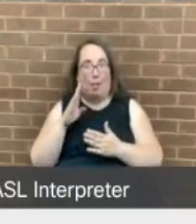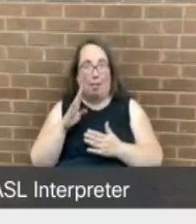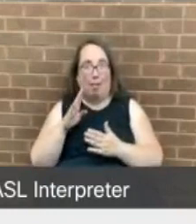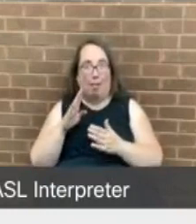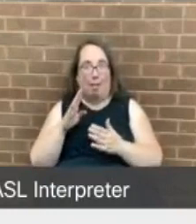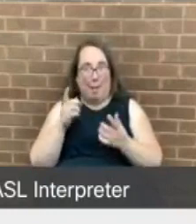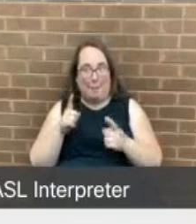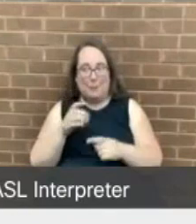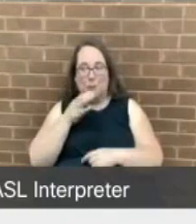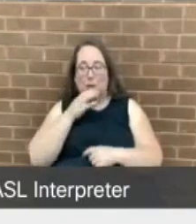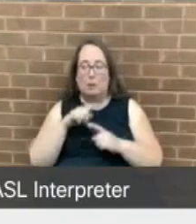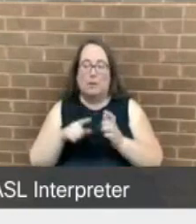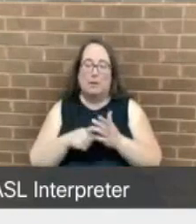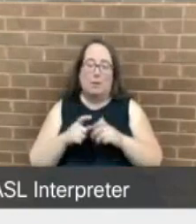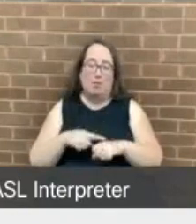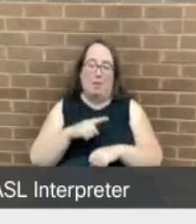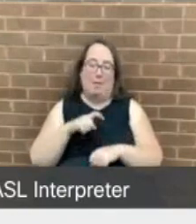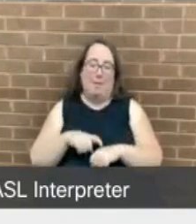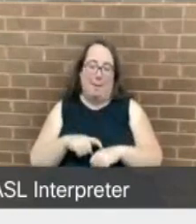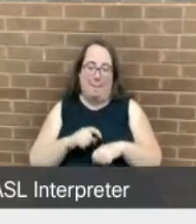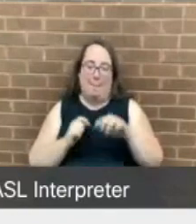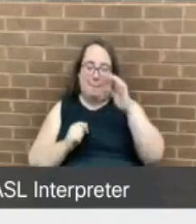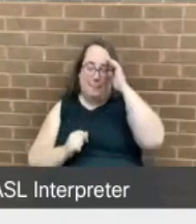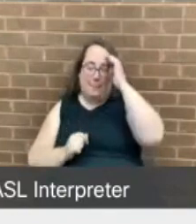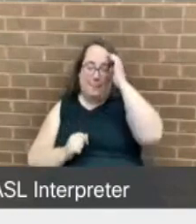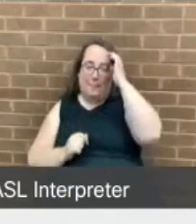it still takes so long to get there. So